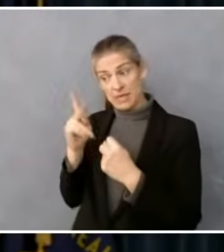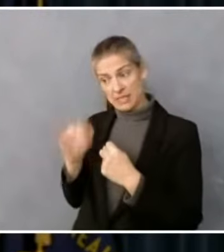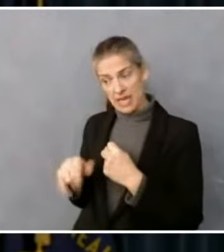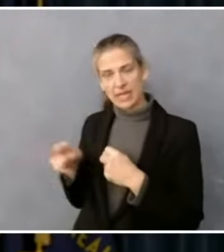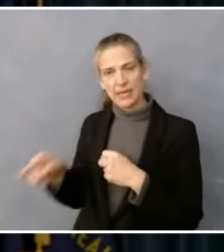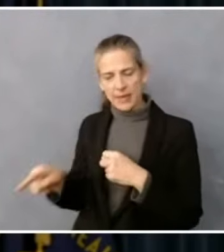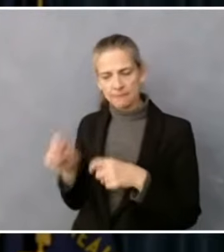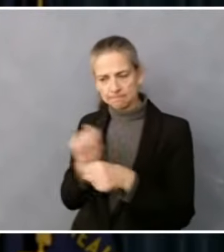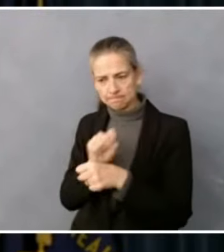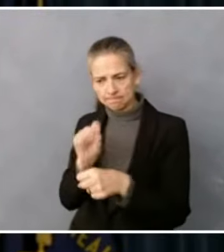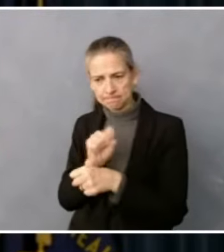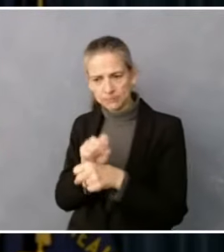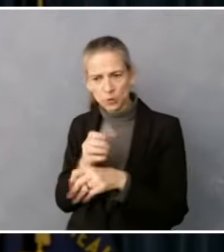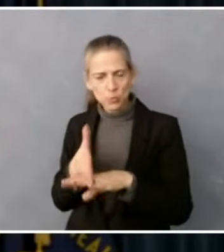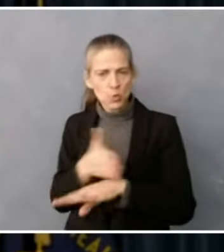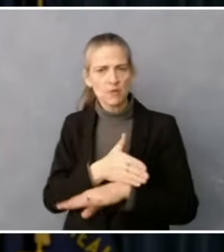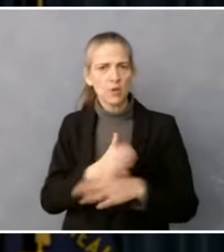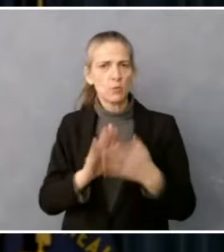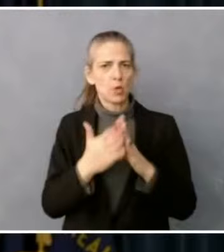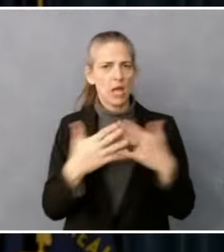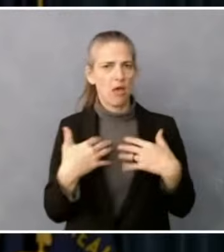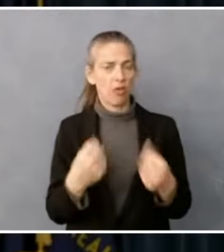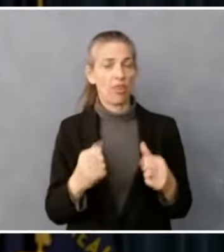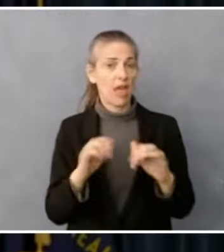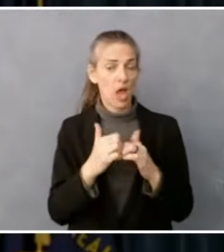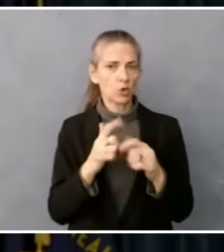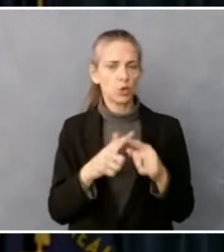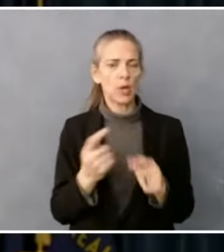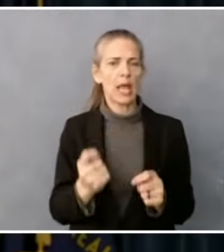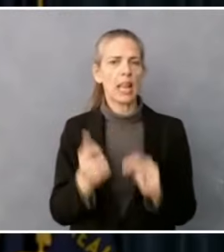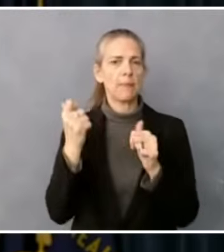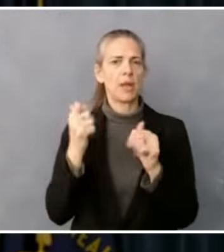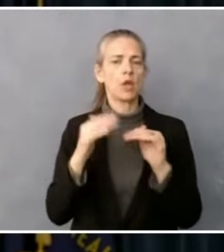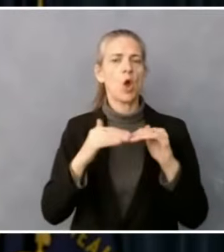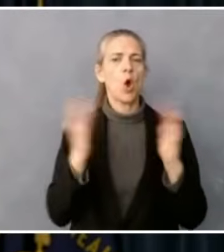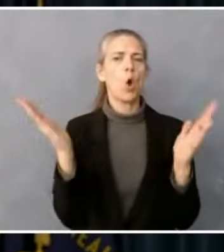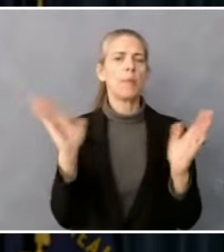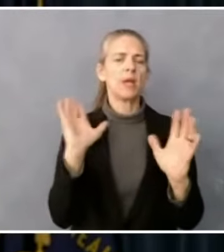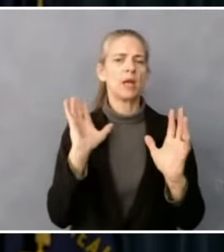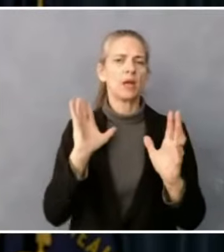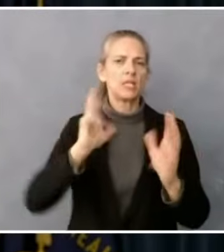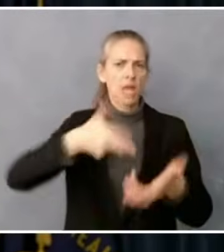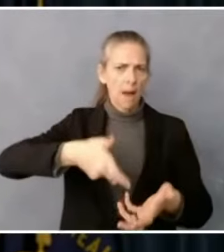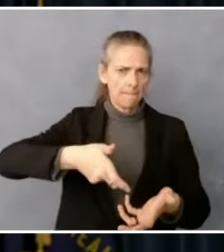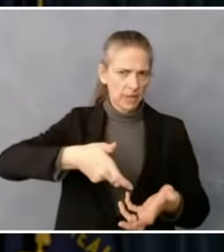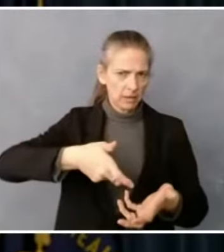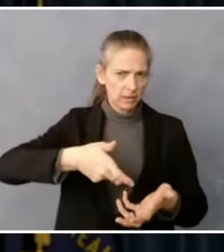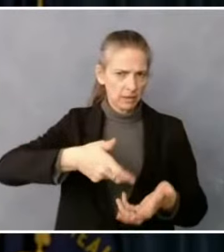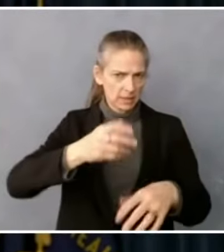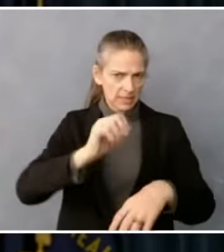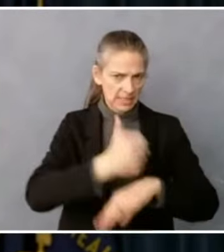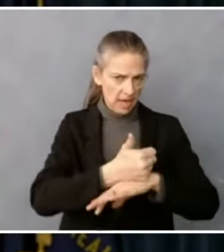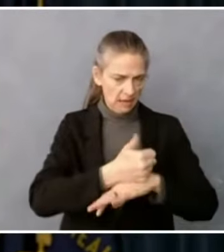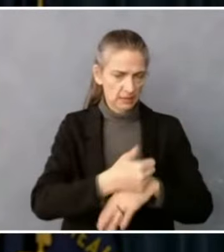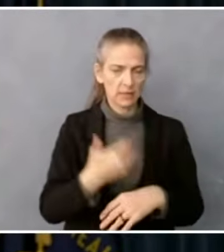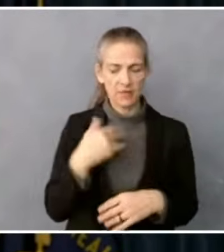the health of our communities by eliminating illegal open dump sites. Today, I'm honored to announce more than